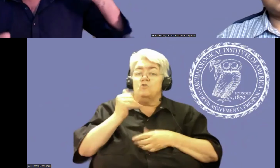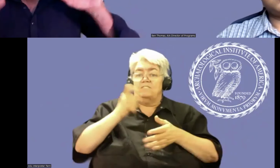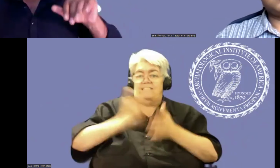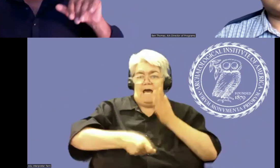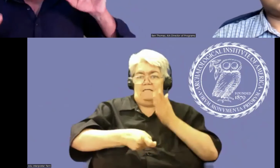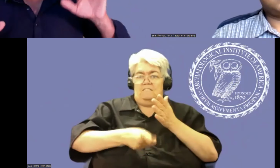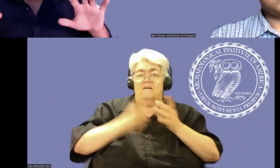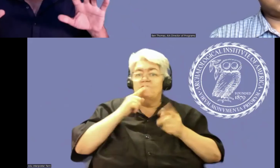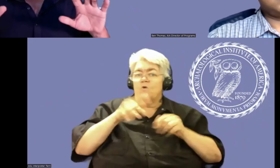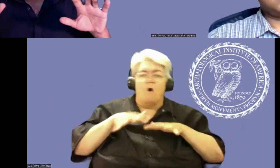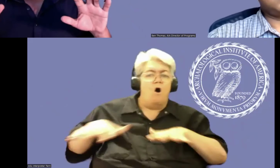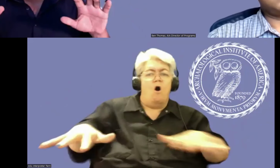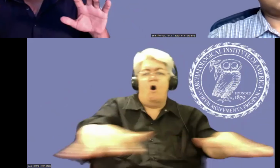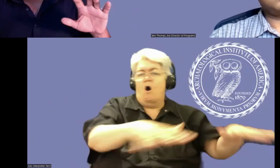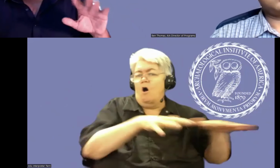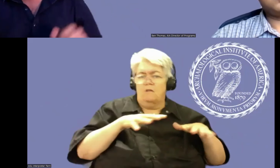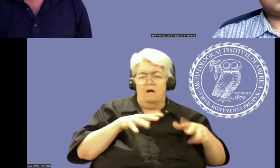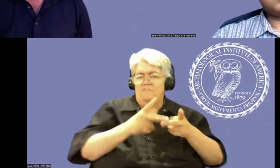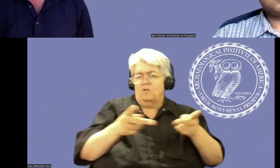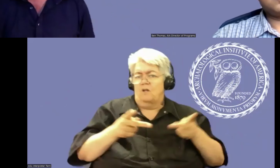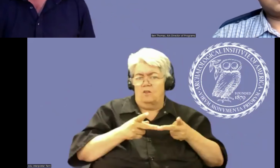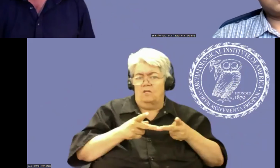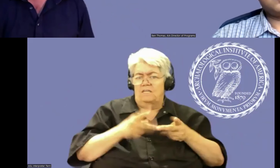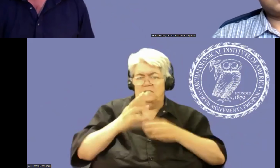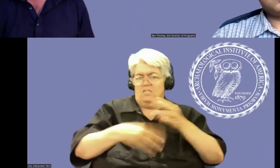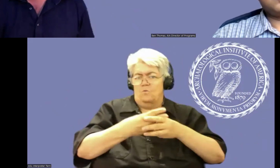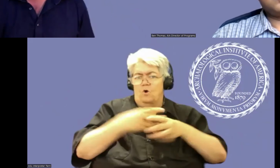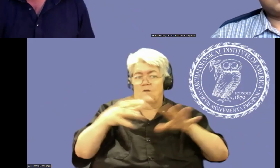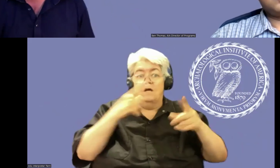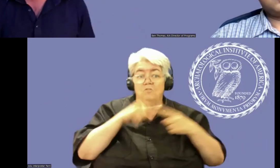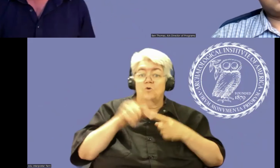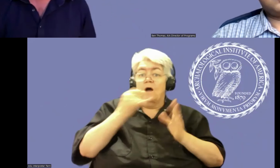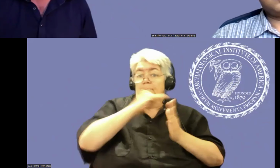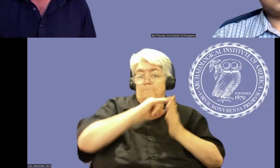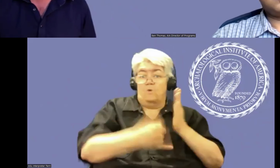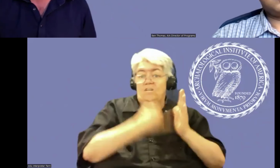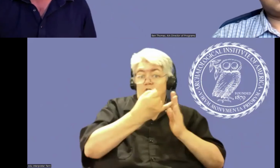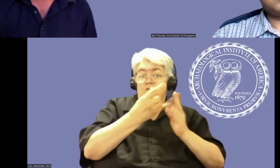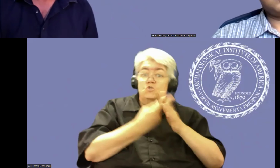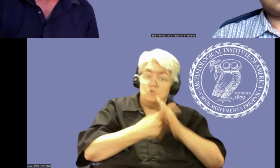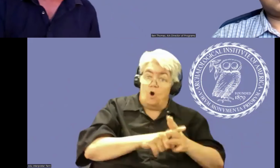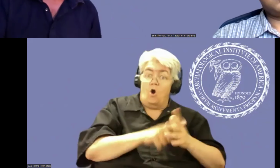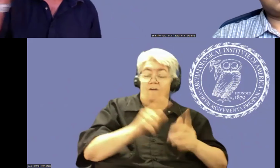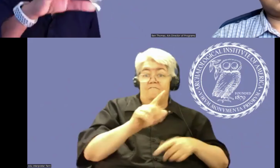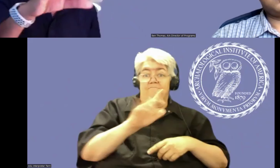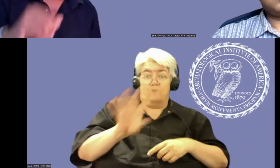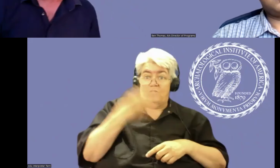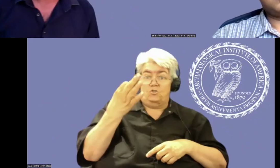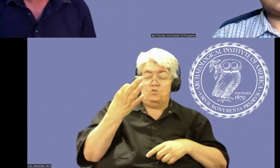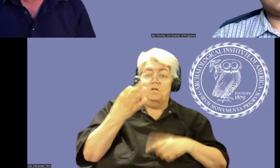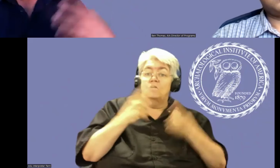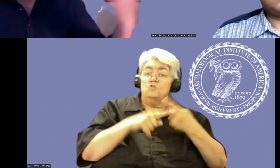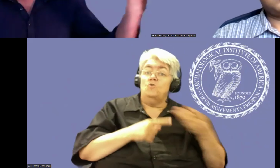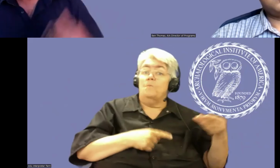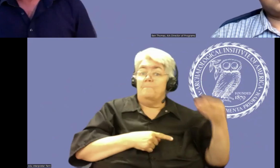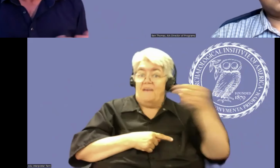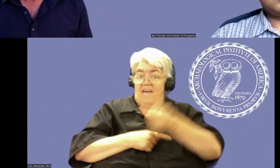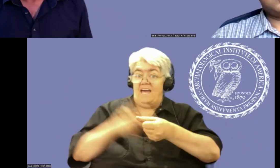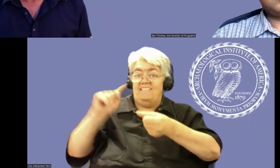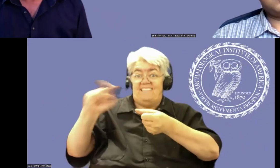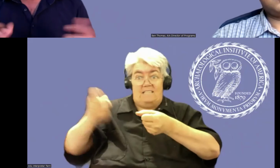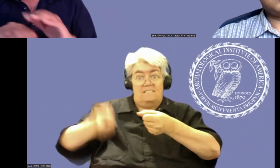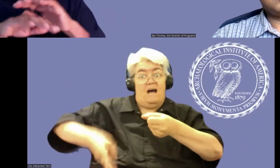there's, there's no more, um, in the past because Mauritius was a French colony. You were paying a levy to sell your sugar to any, um,